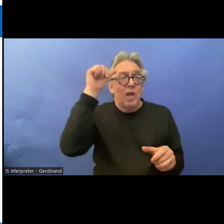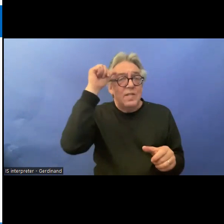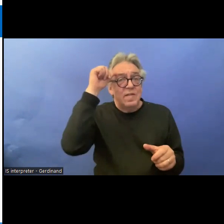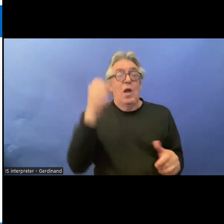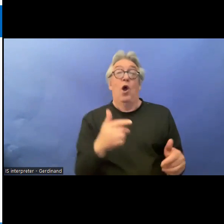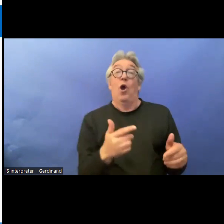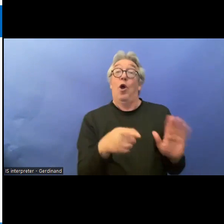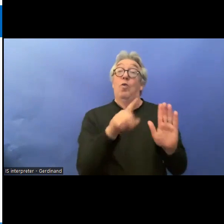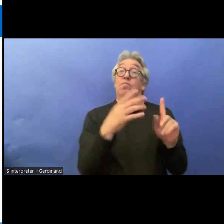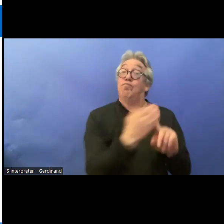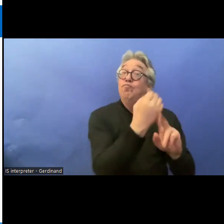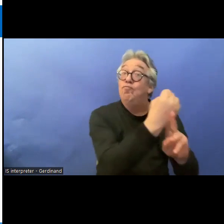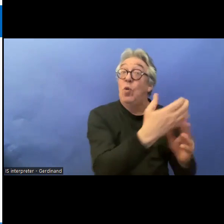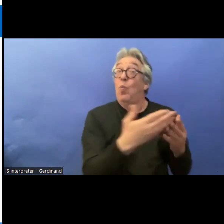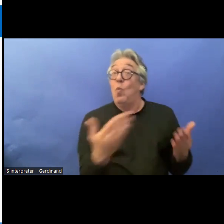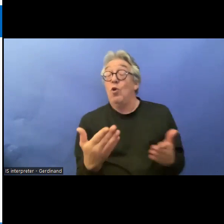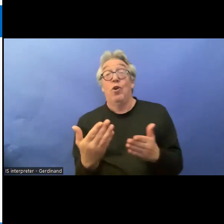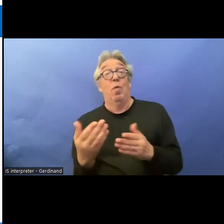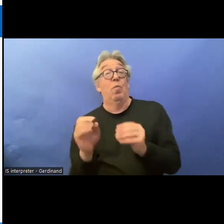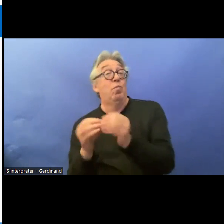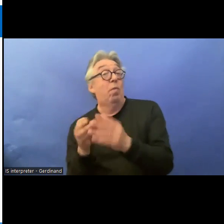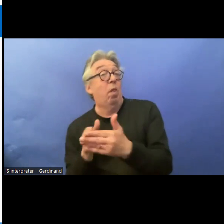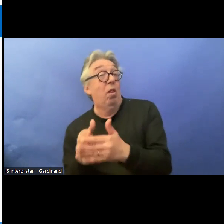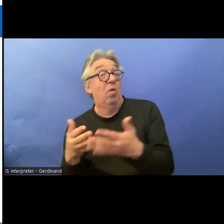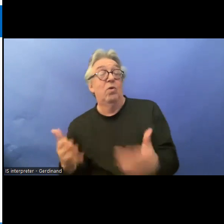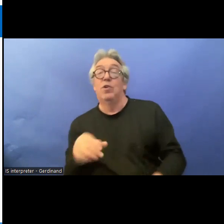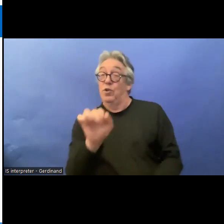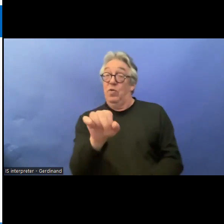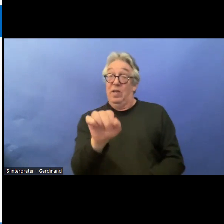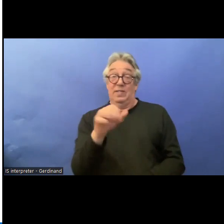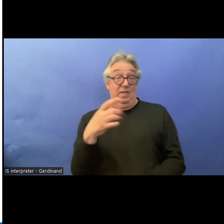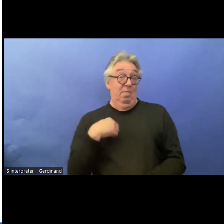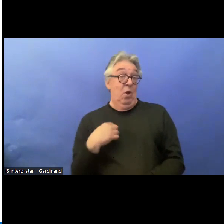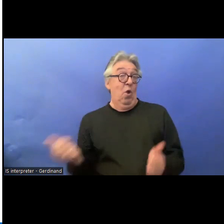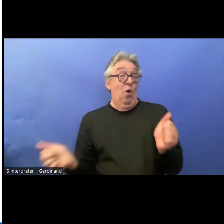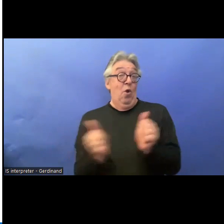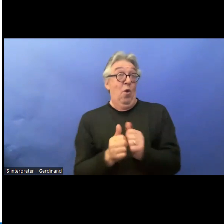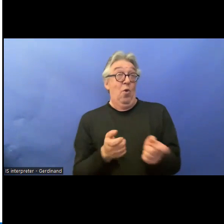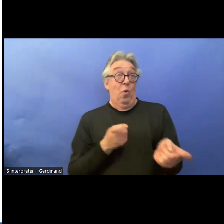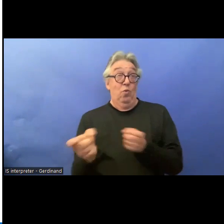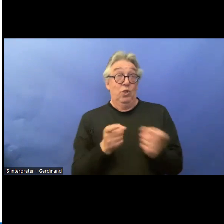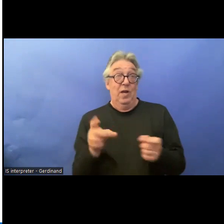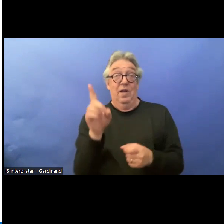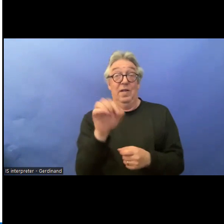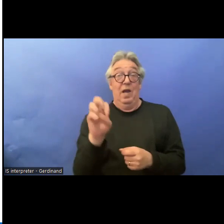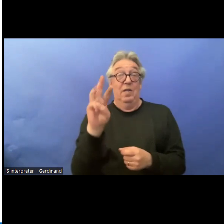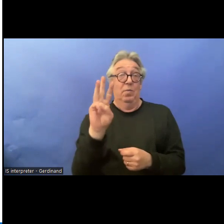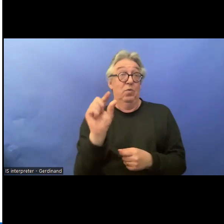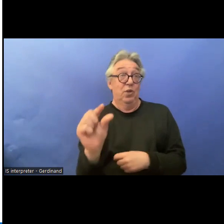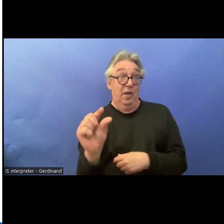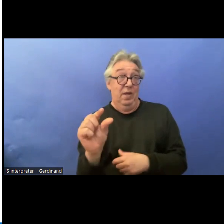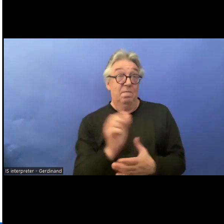on. Yes, I'm a co-chair of DIWG and voice of the OPDs and NGO.